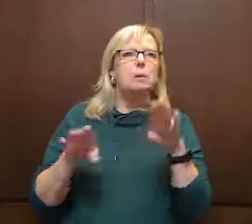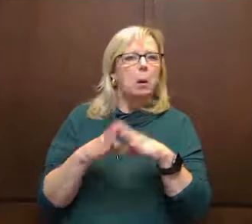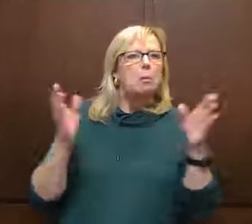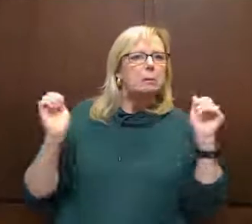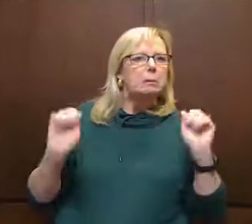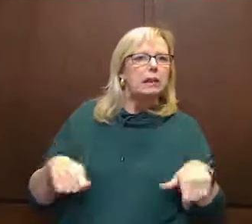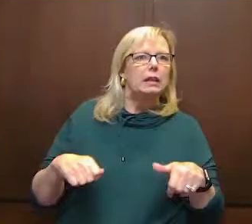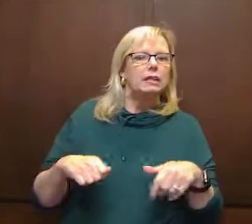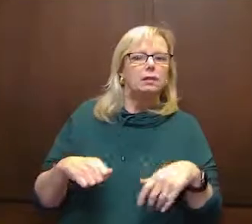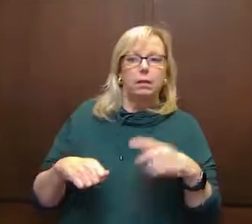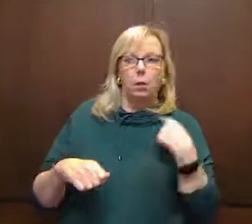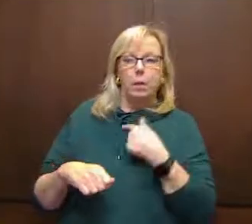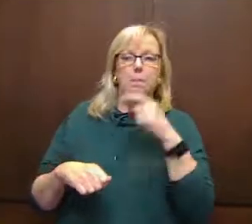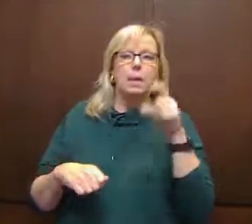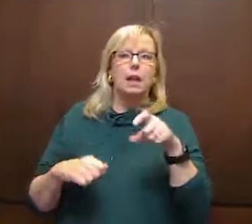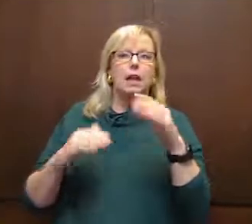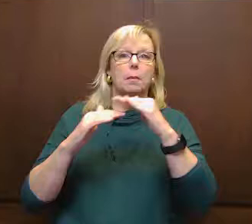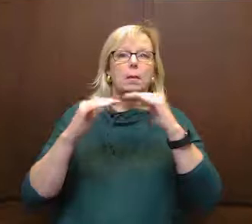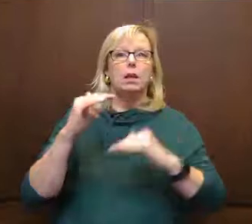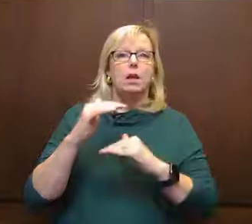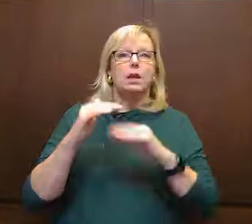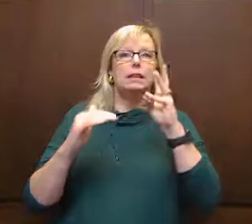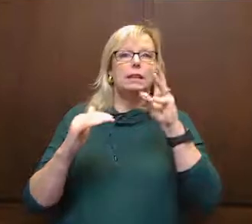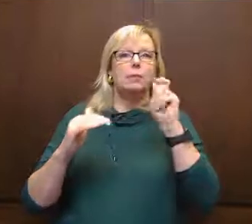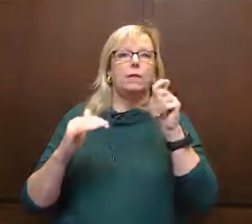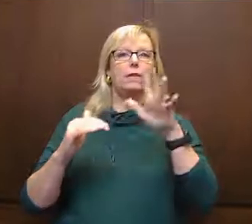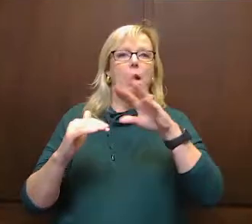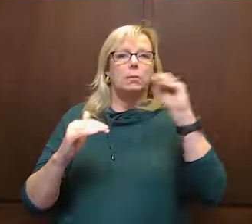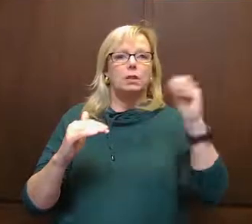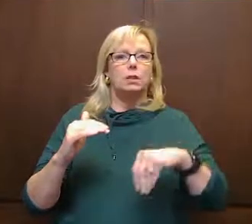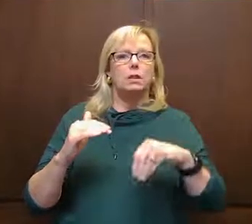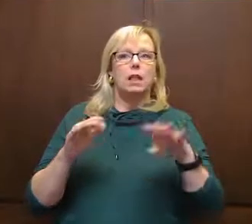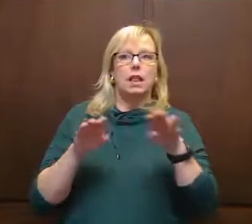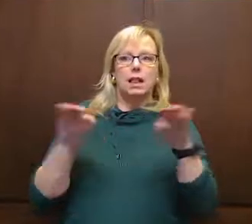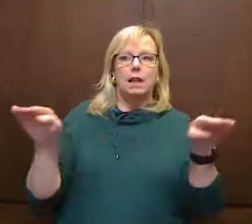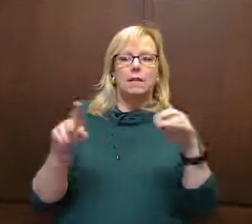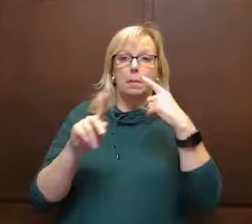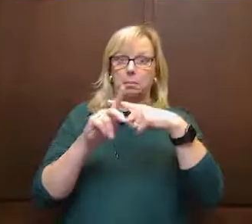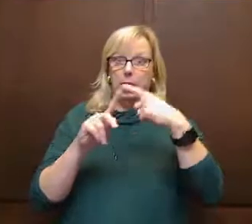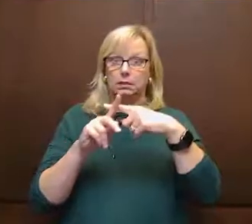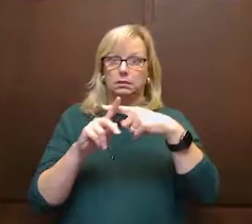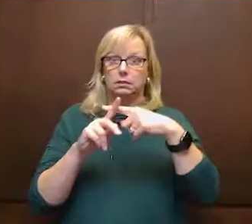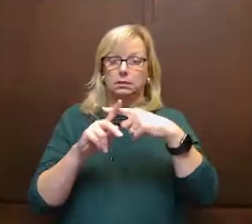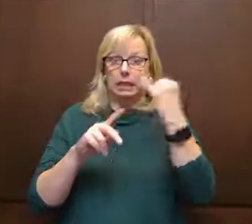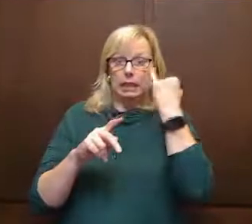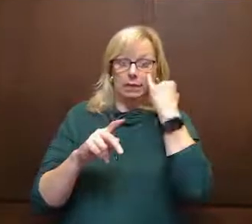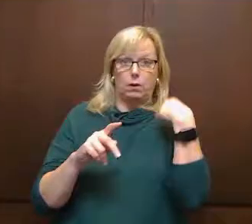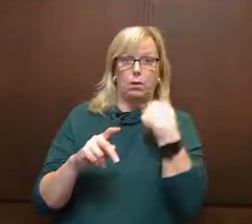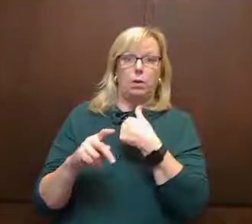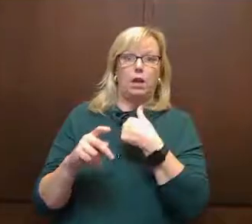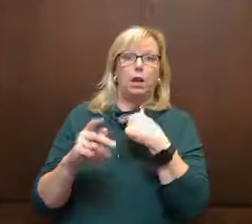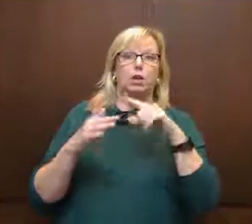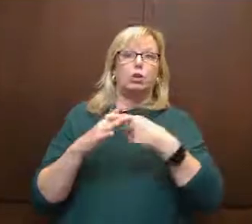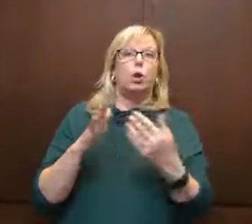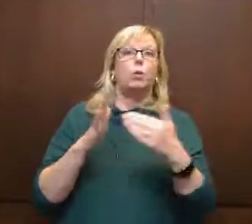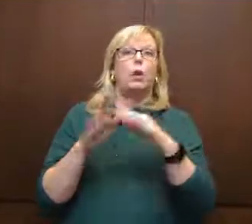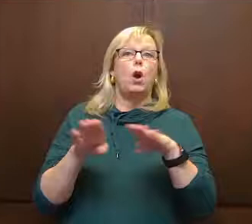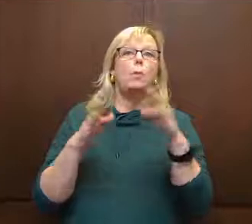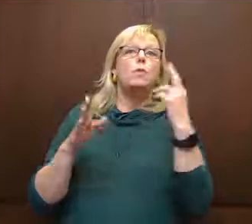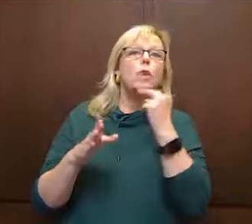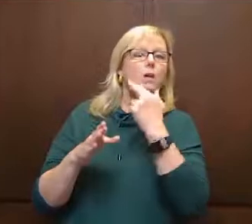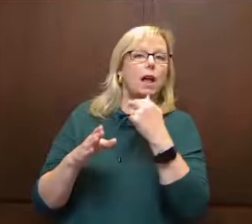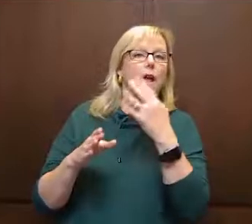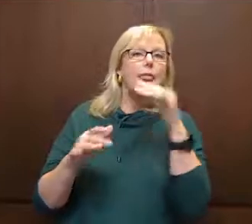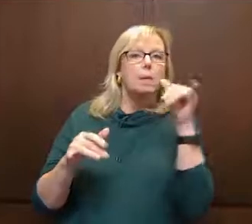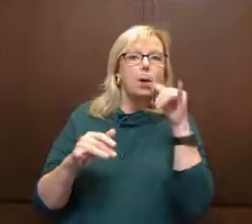open. We have to be below the 6.5% level positivity if we're to start to reopen the restaurants